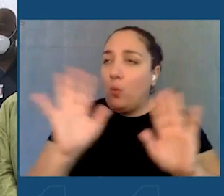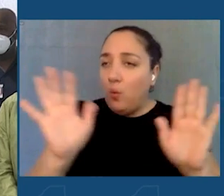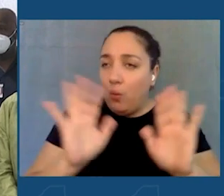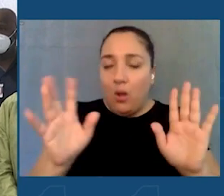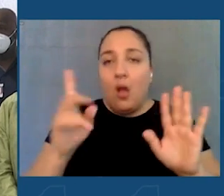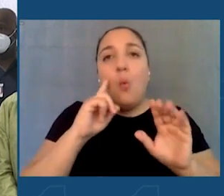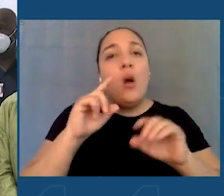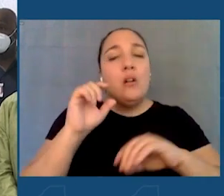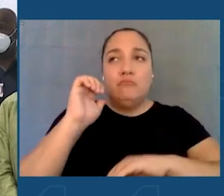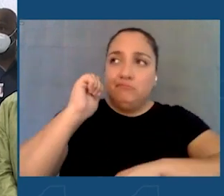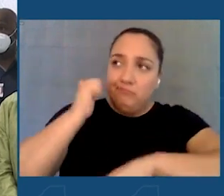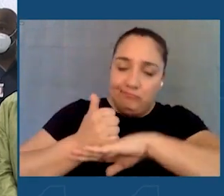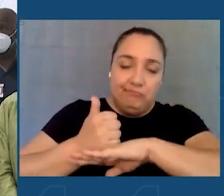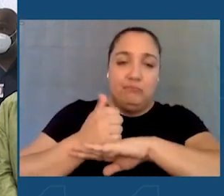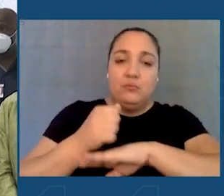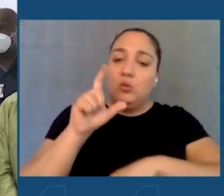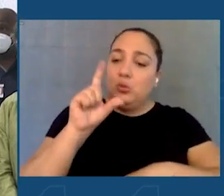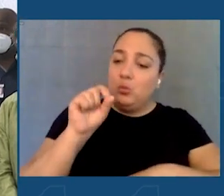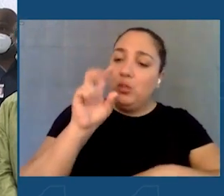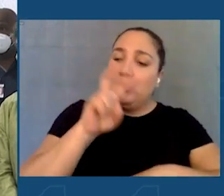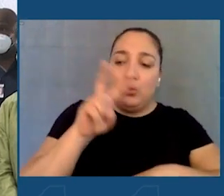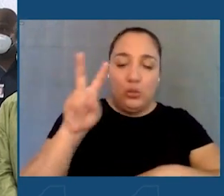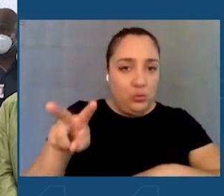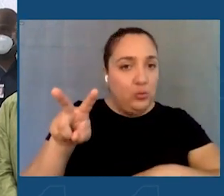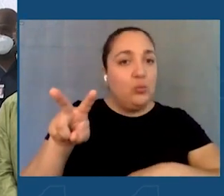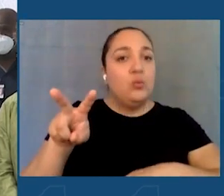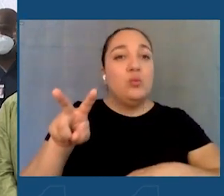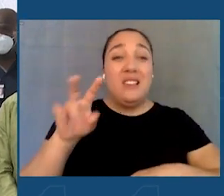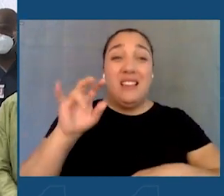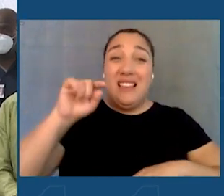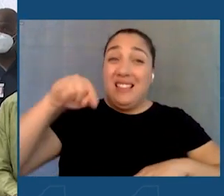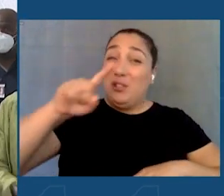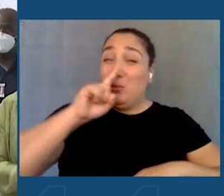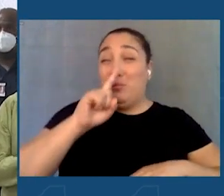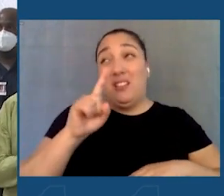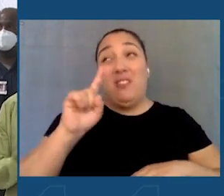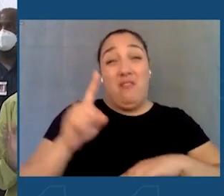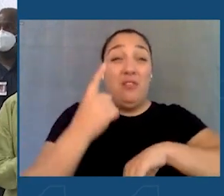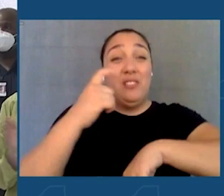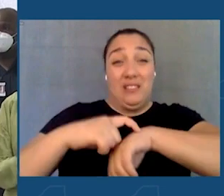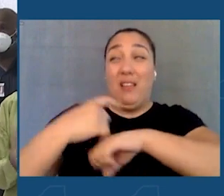of this project in its long history that the schedule had been handed to.